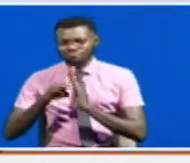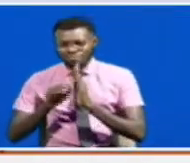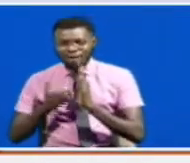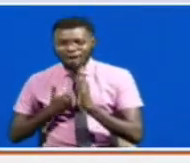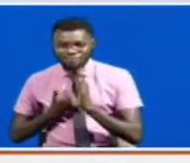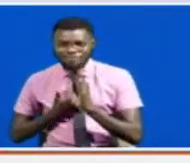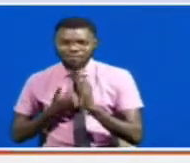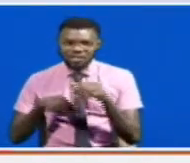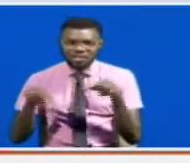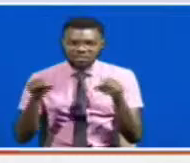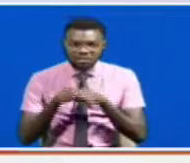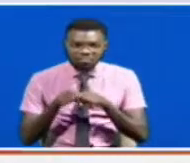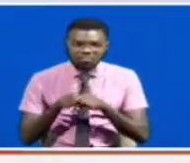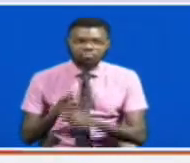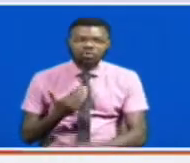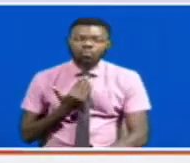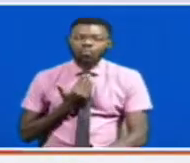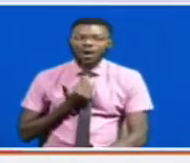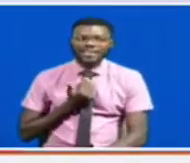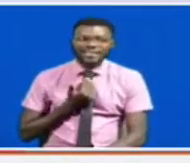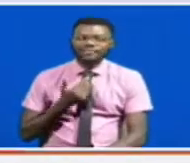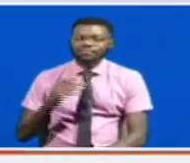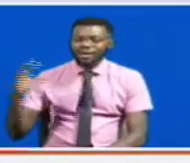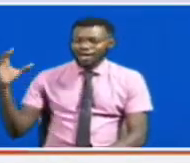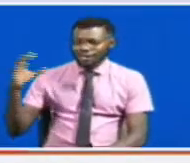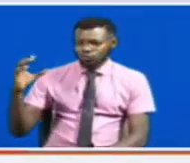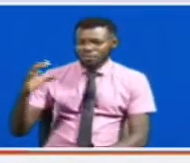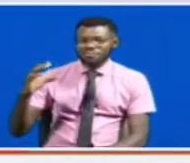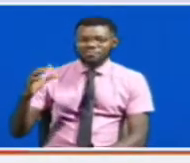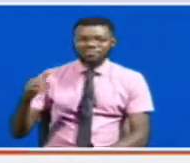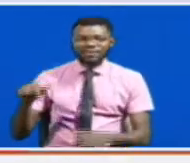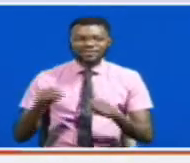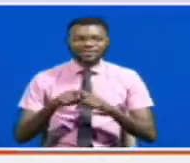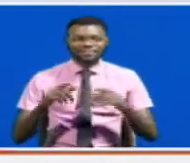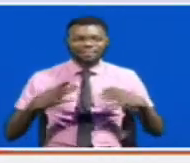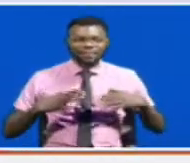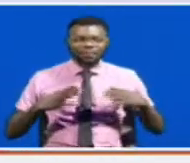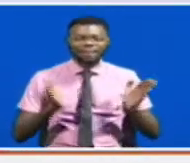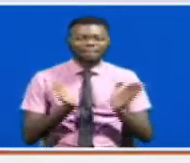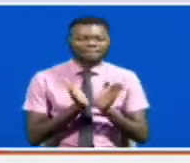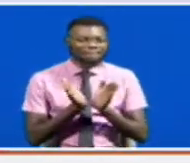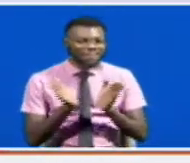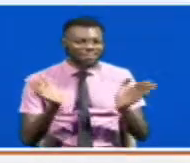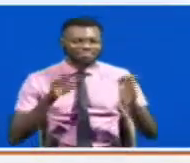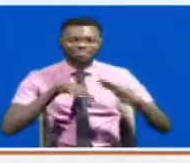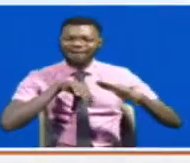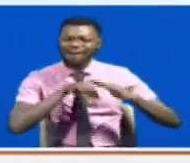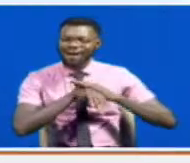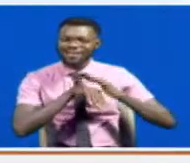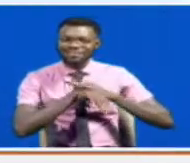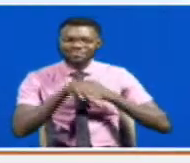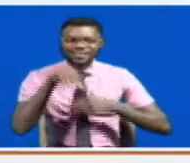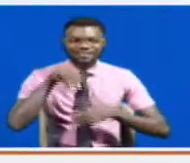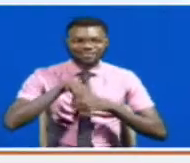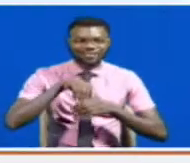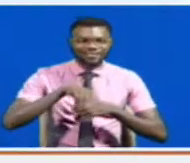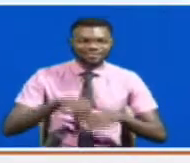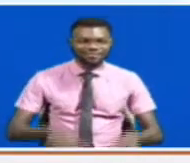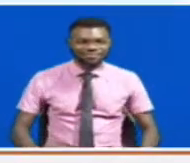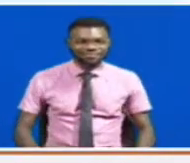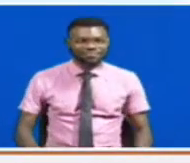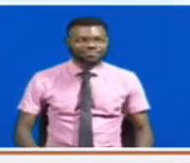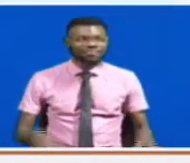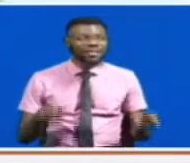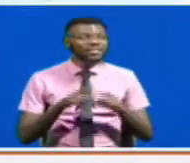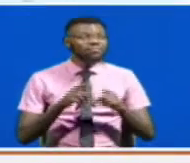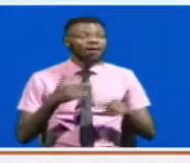we provide to enable consumers and the wider public access investments. On businesses,